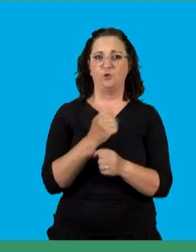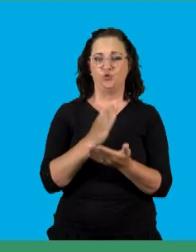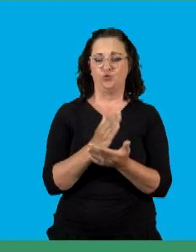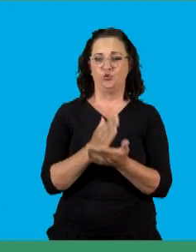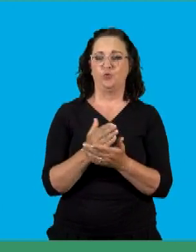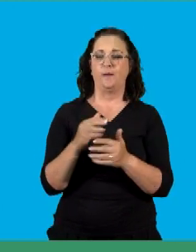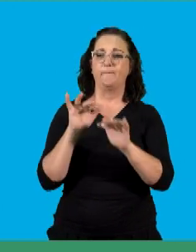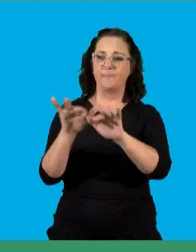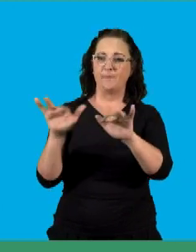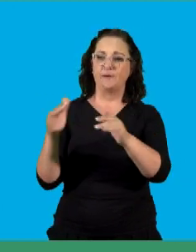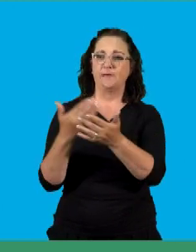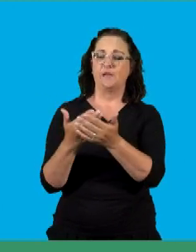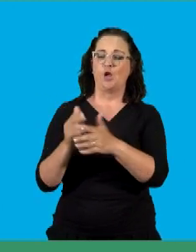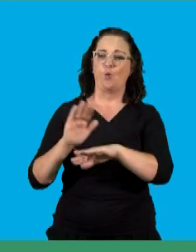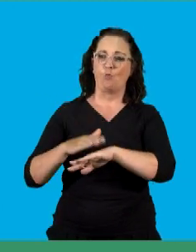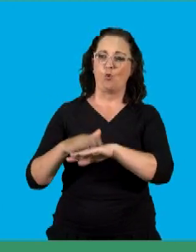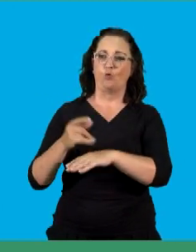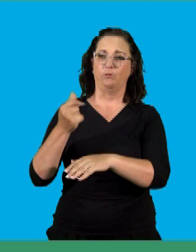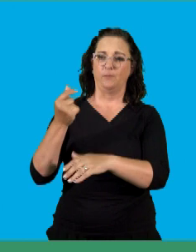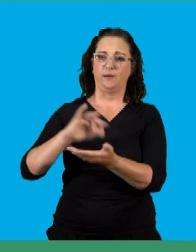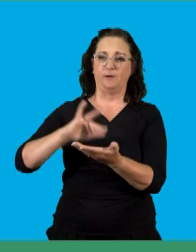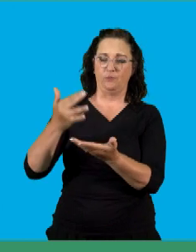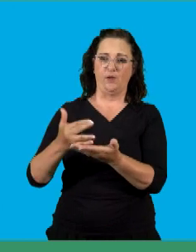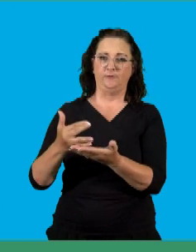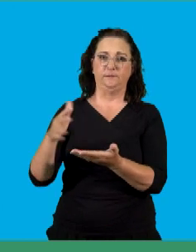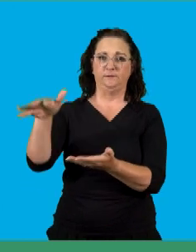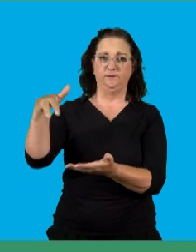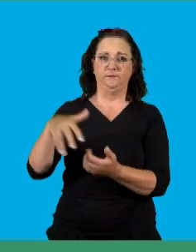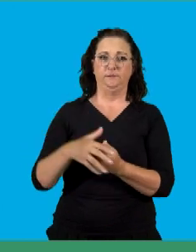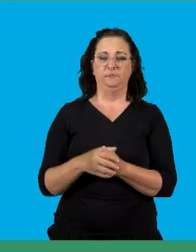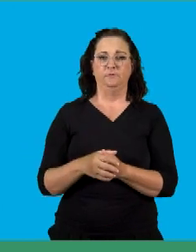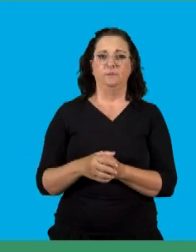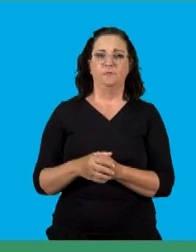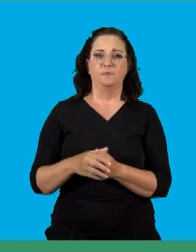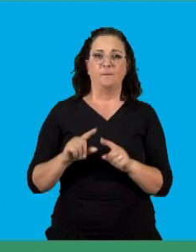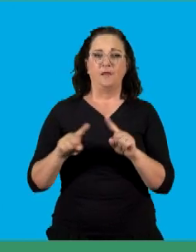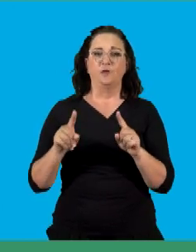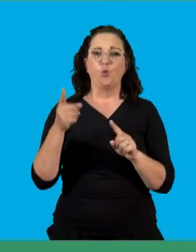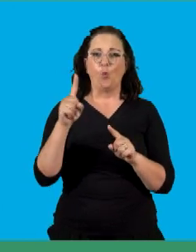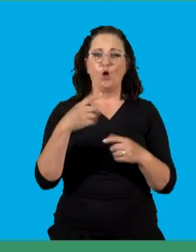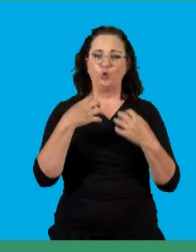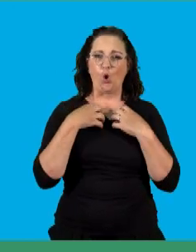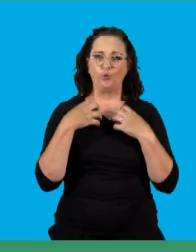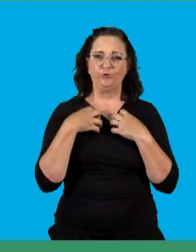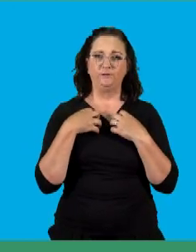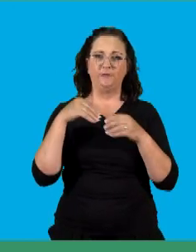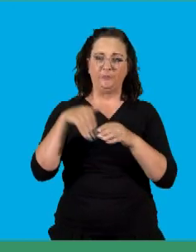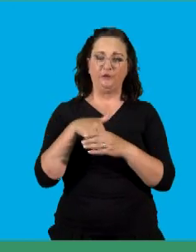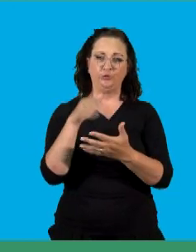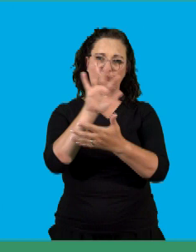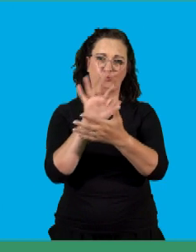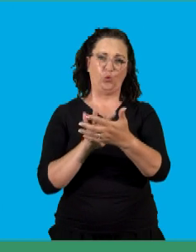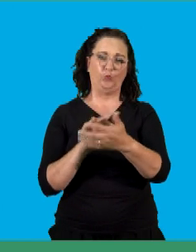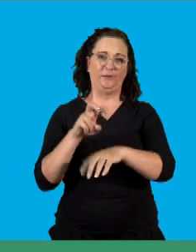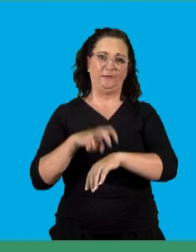invite the public to buy shares to raise more capital. Identify the forms of ownership